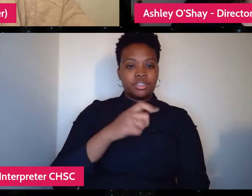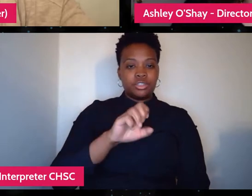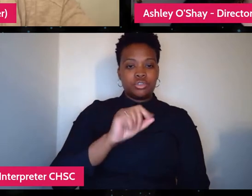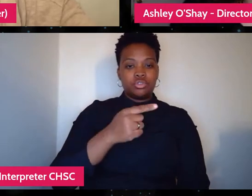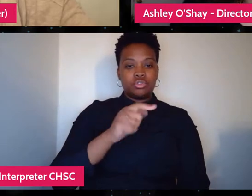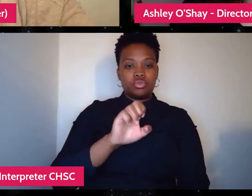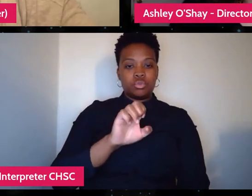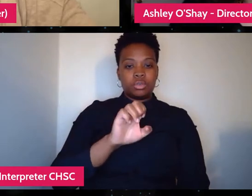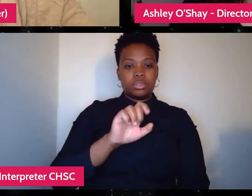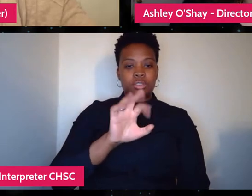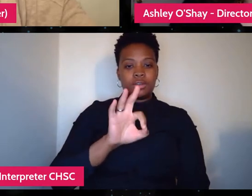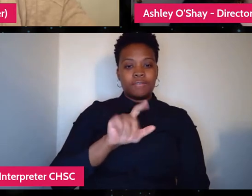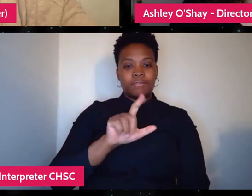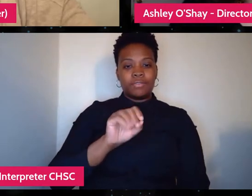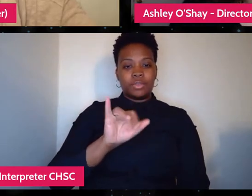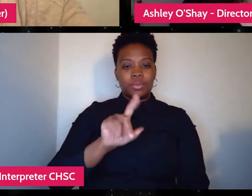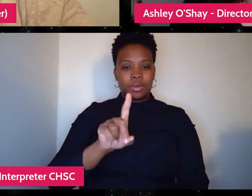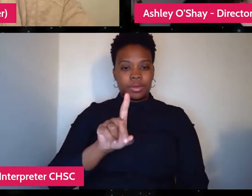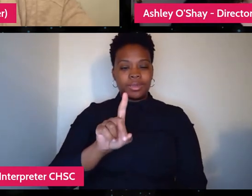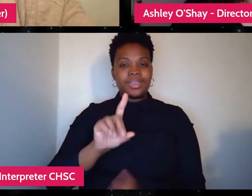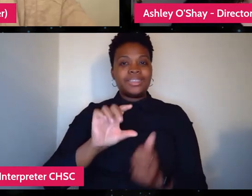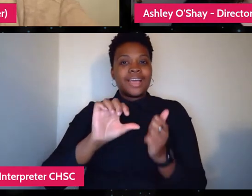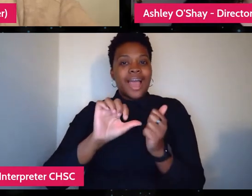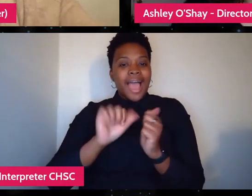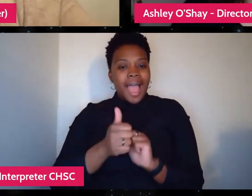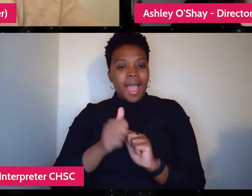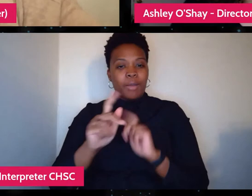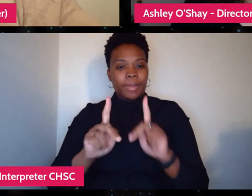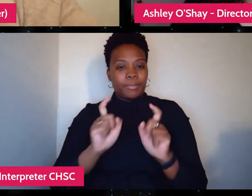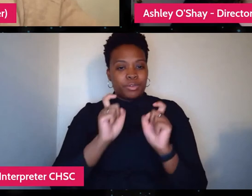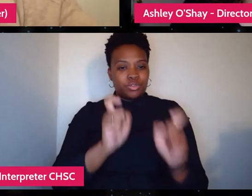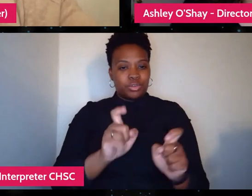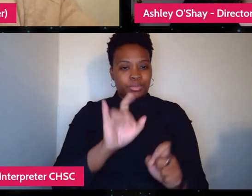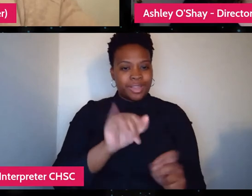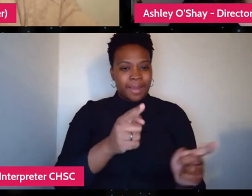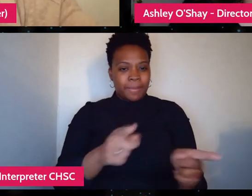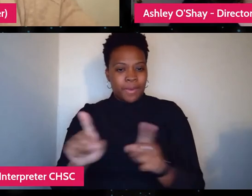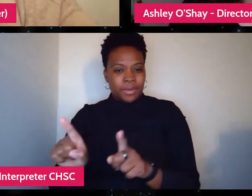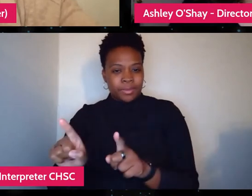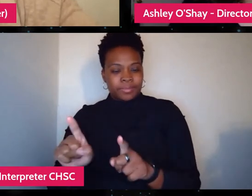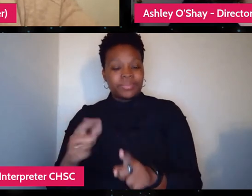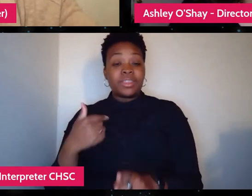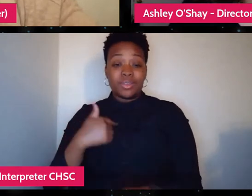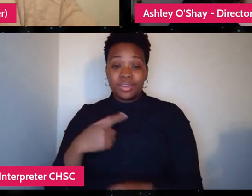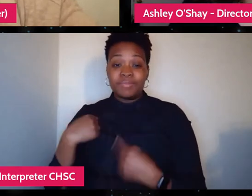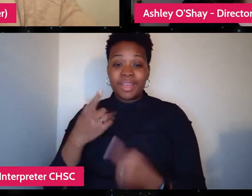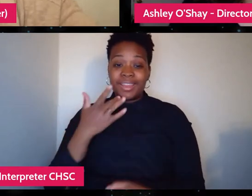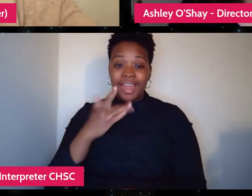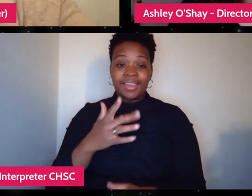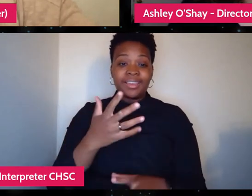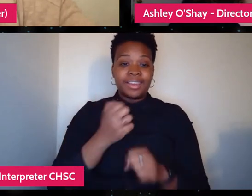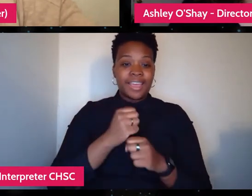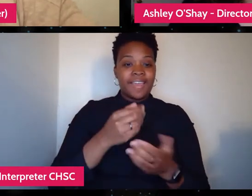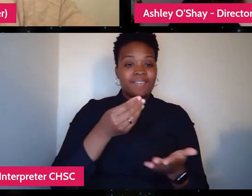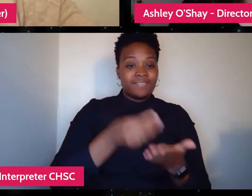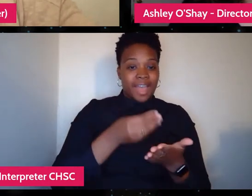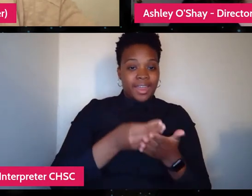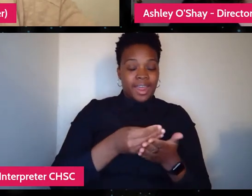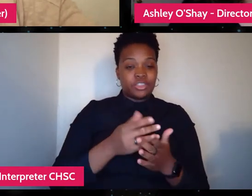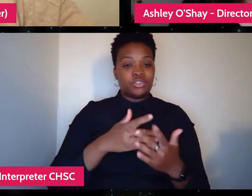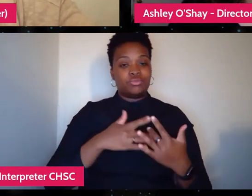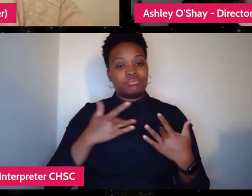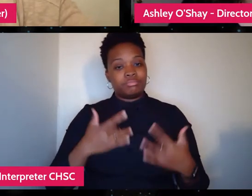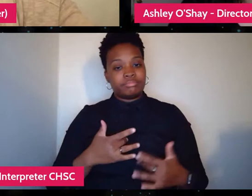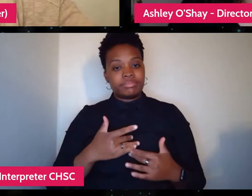like how people could contribute to the moment. And so we've been lucky enough to get some, you know, both financial and in-kind support to be able